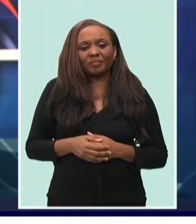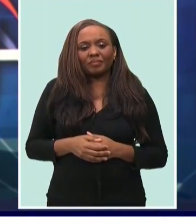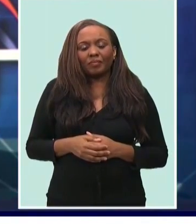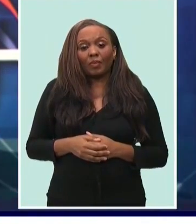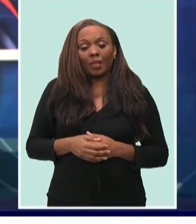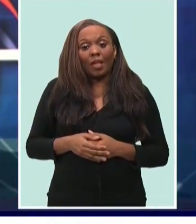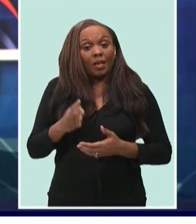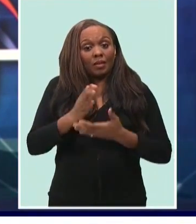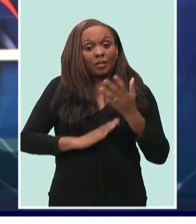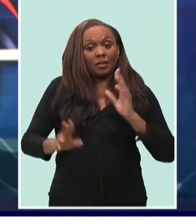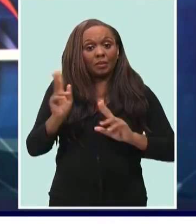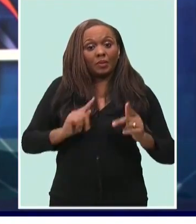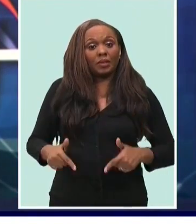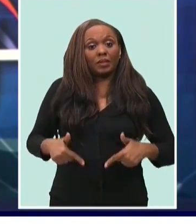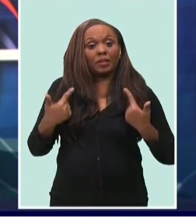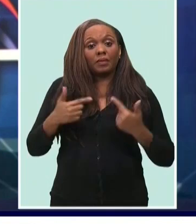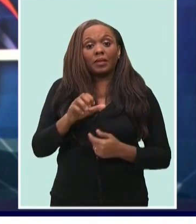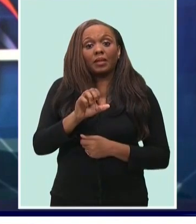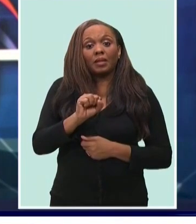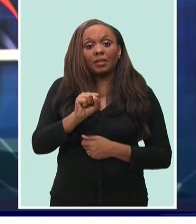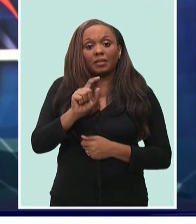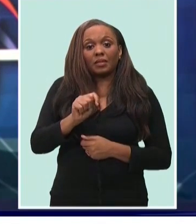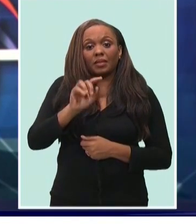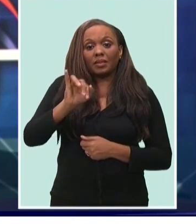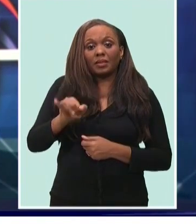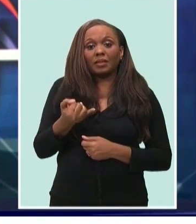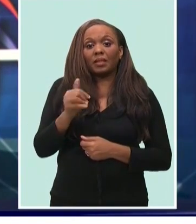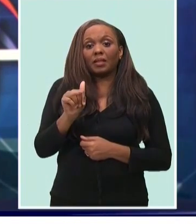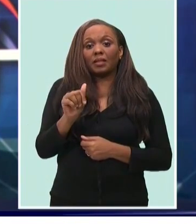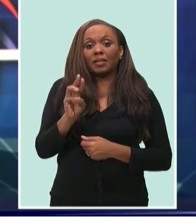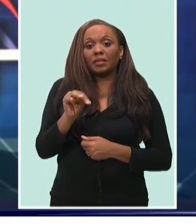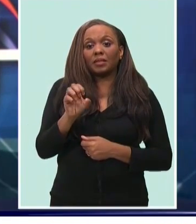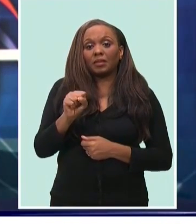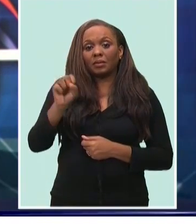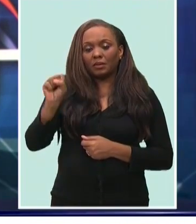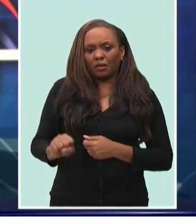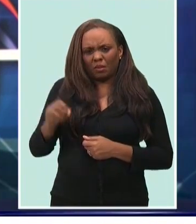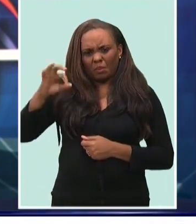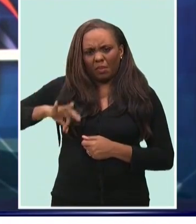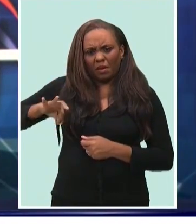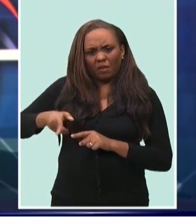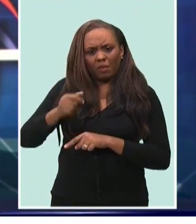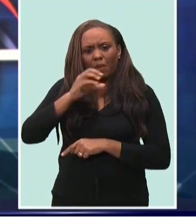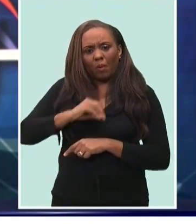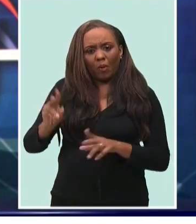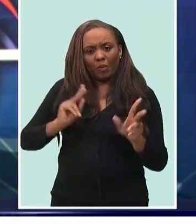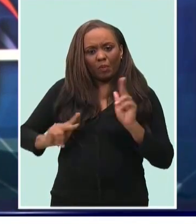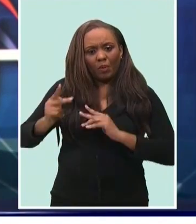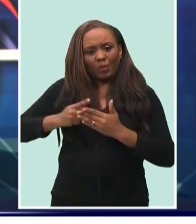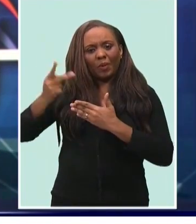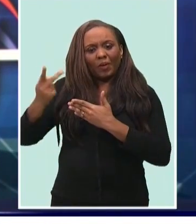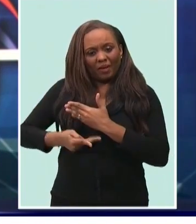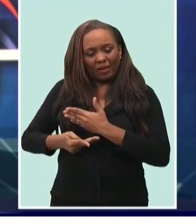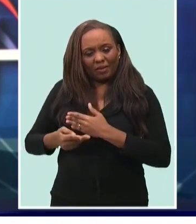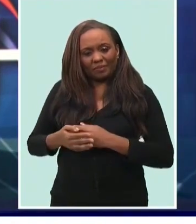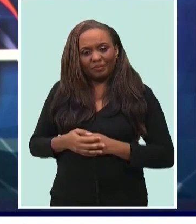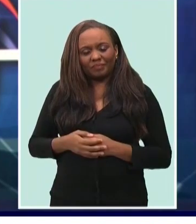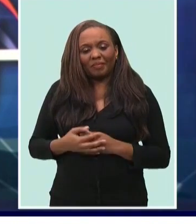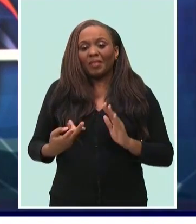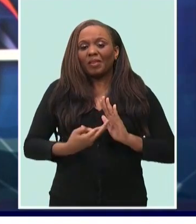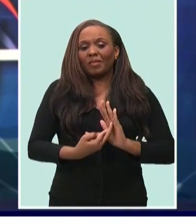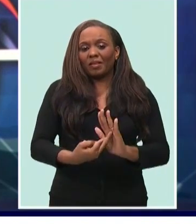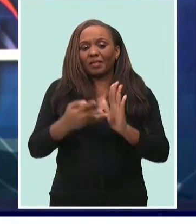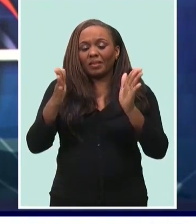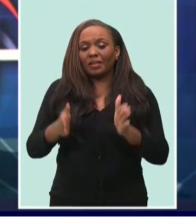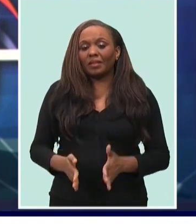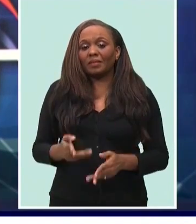Well, some constituents in St. James's South will benefit from an elderly care program which is envisioned for the area. Parliamentary